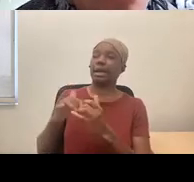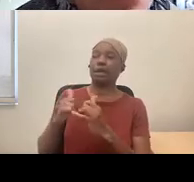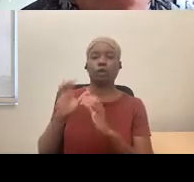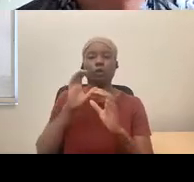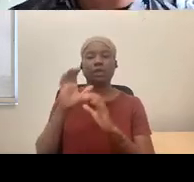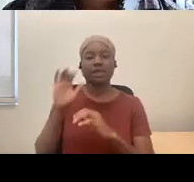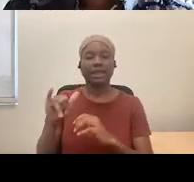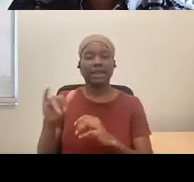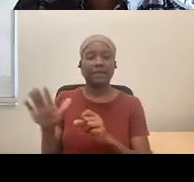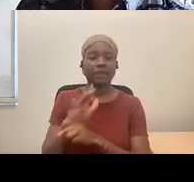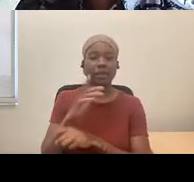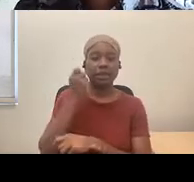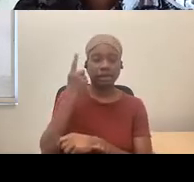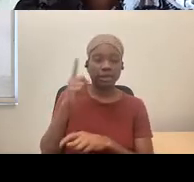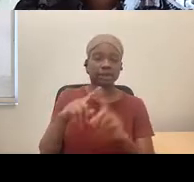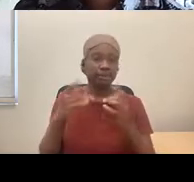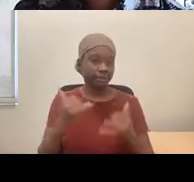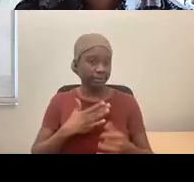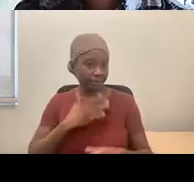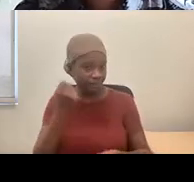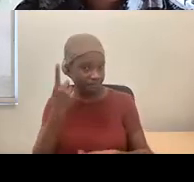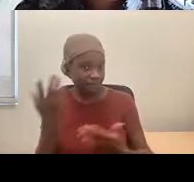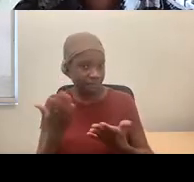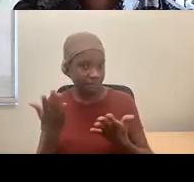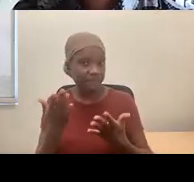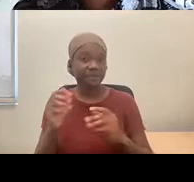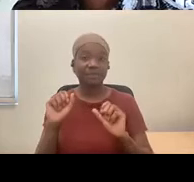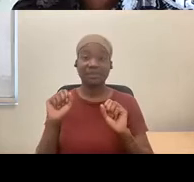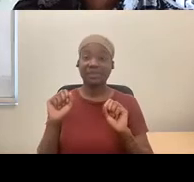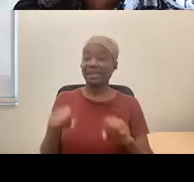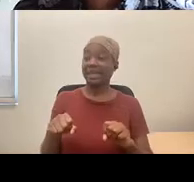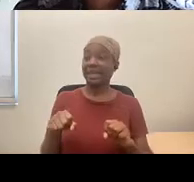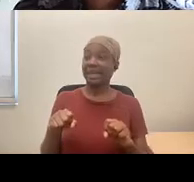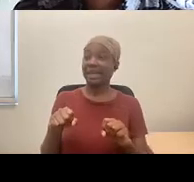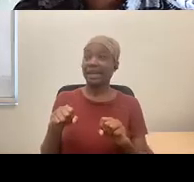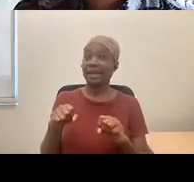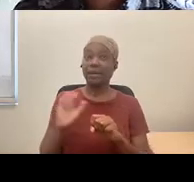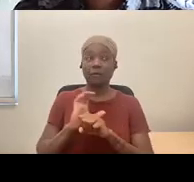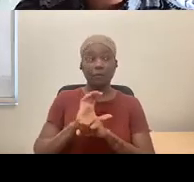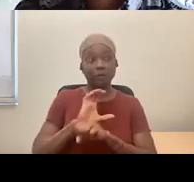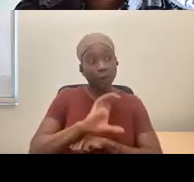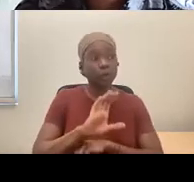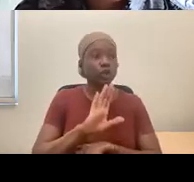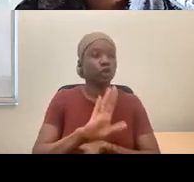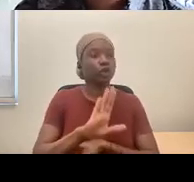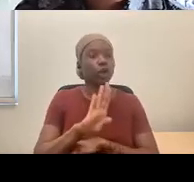it. But my understanding now is that you can be compelled to give up your biometric data, like to unlock your phone by the police, but